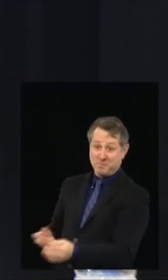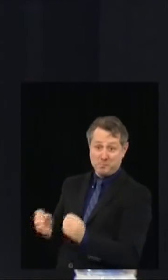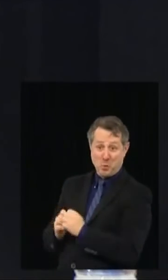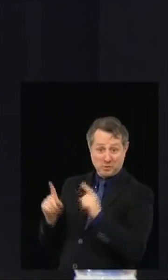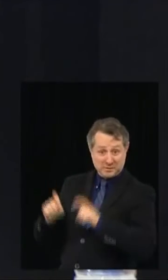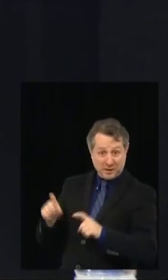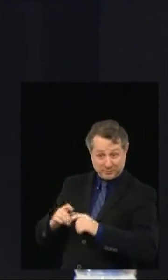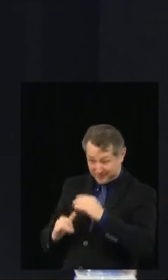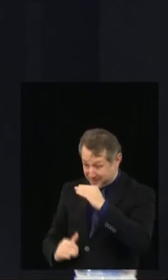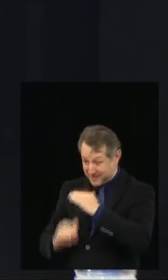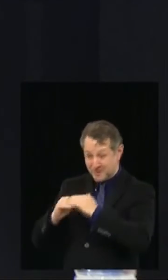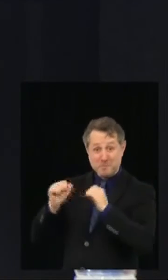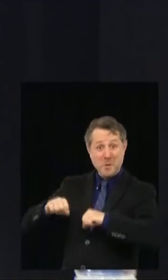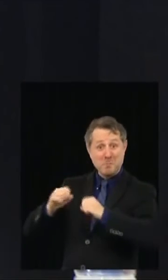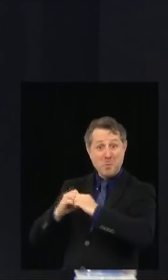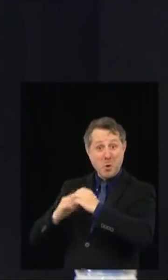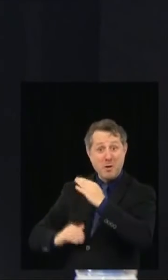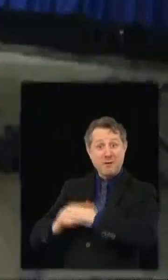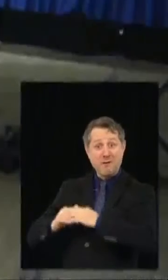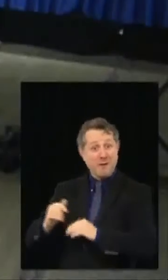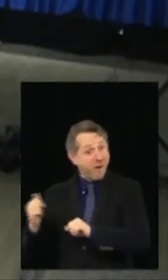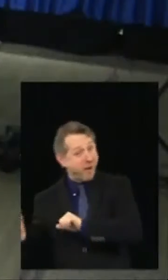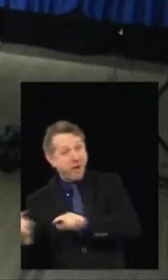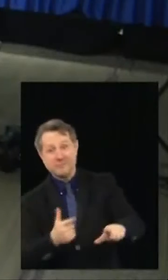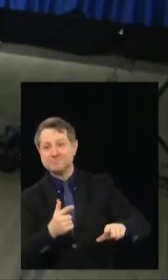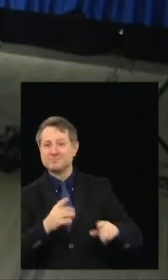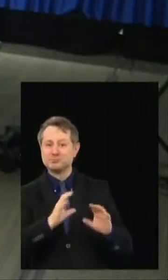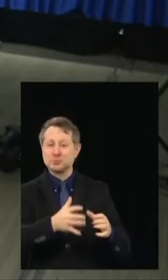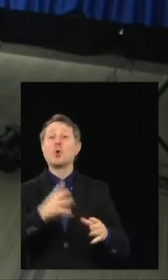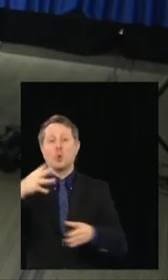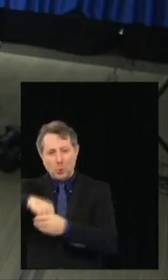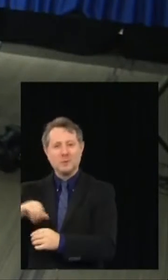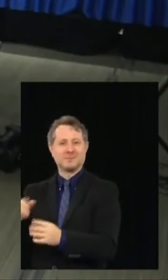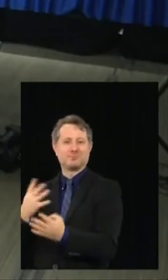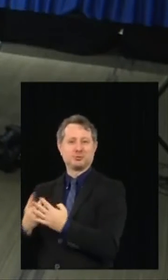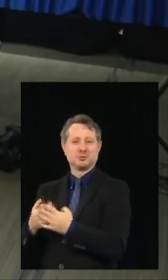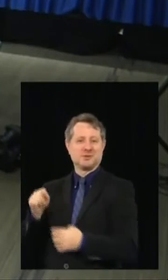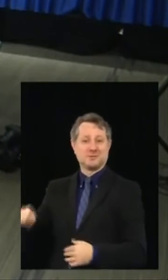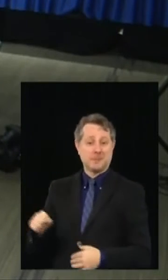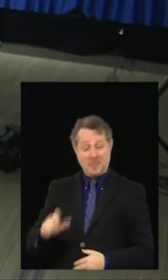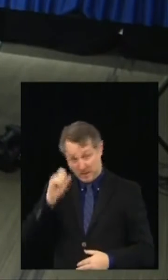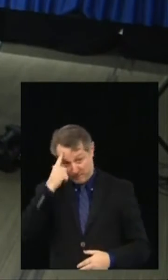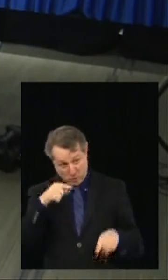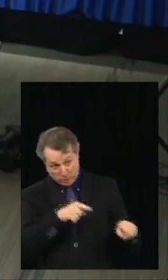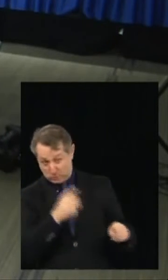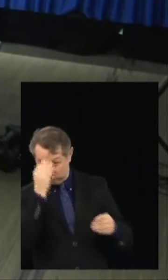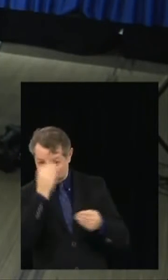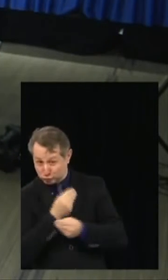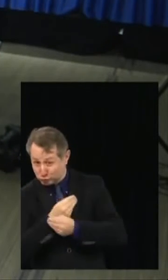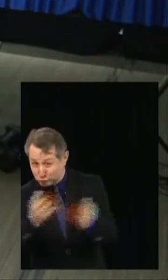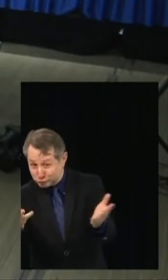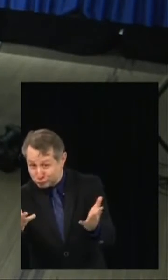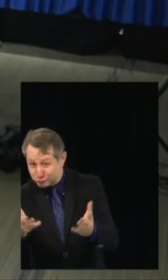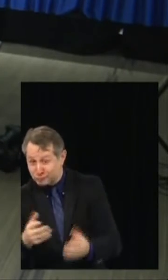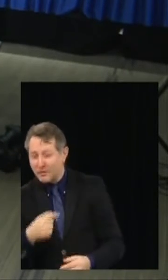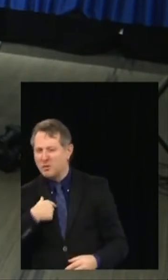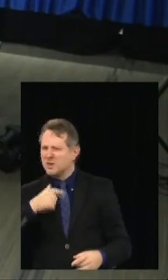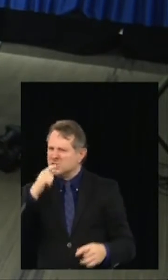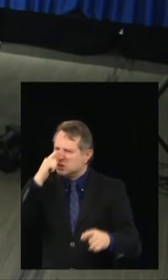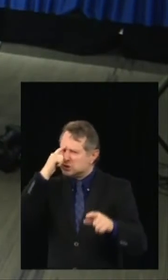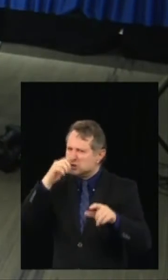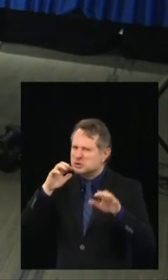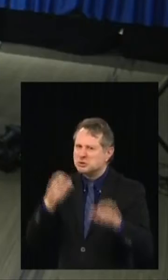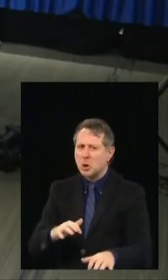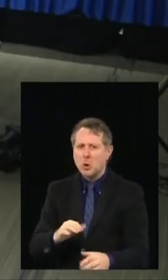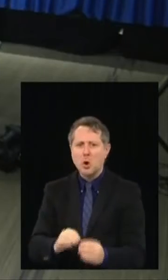it across the board, including in our prisons. I'll tell you, I was shocked at how low the infection rate was for the